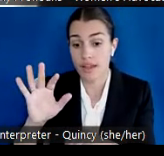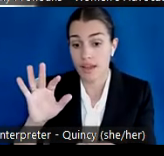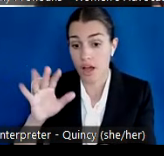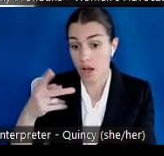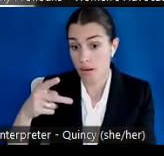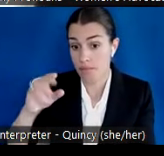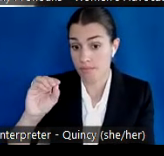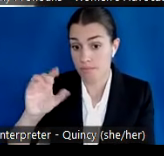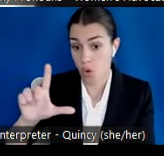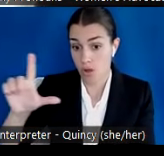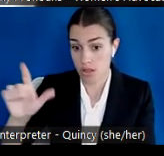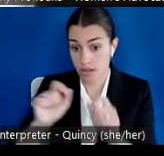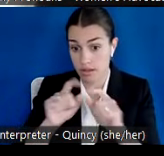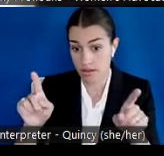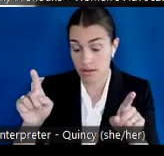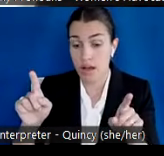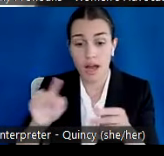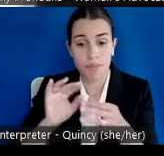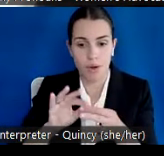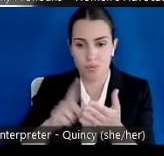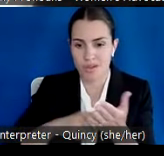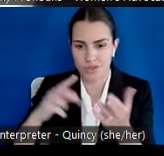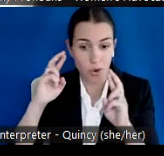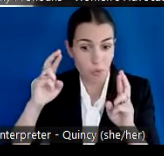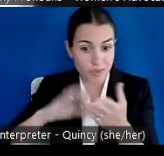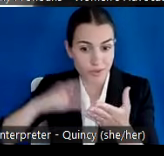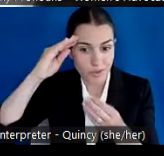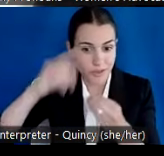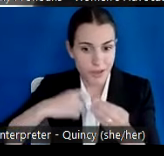about. I'm going to launch that now.